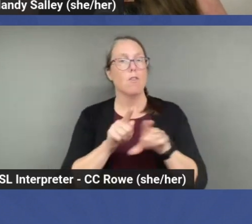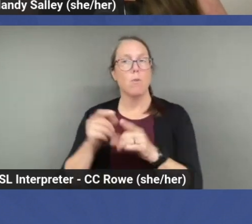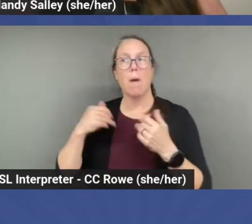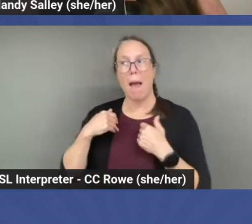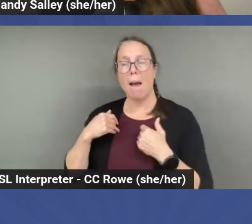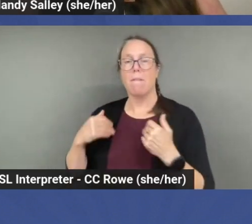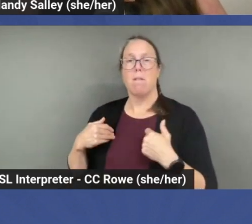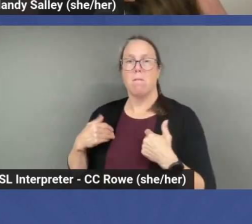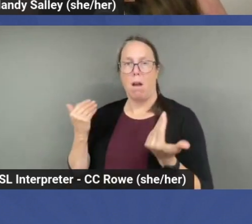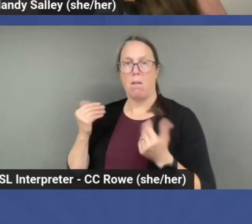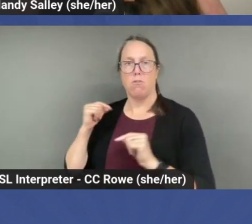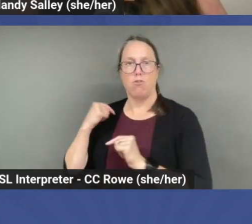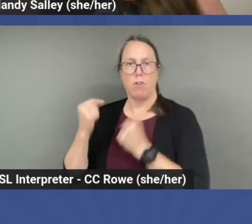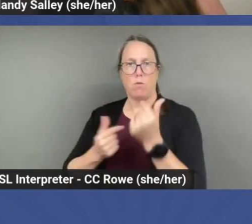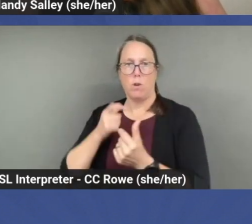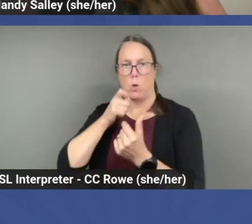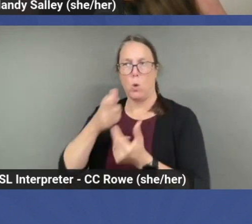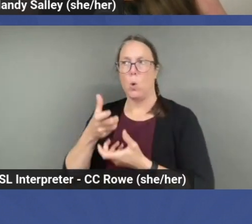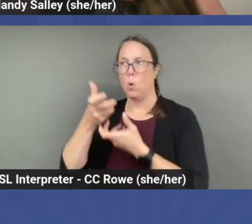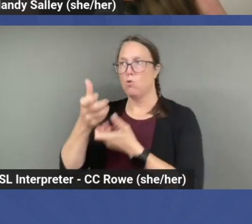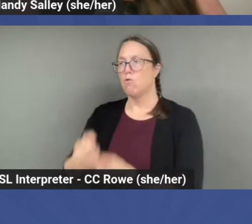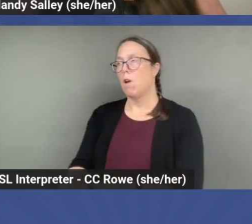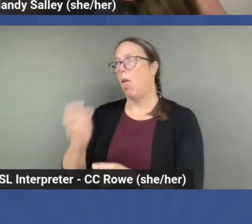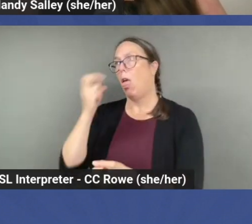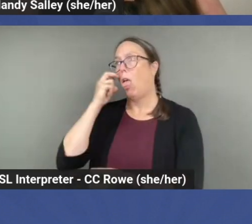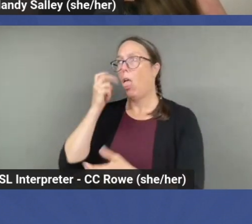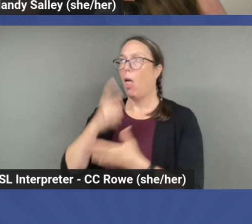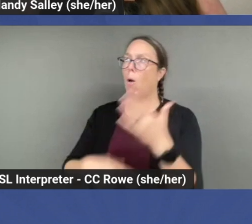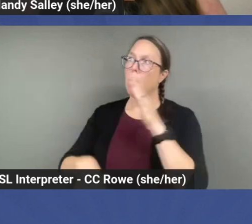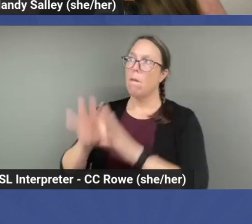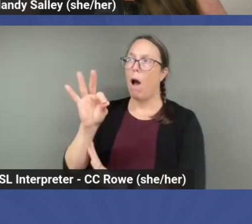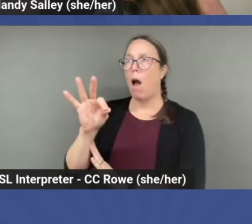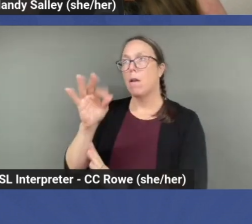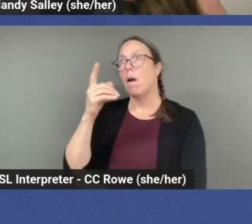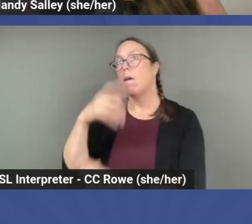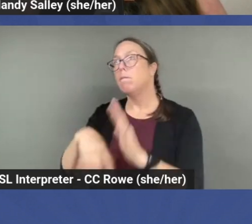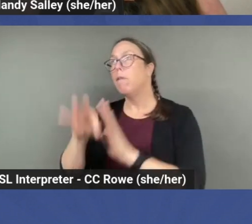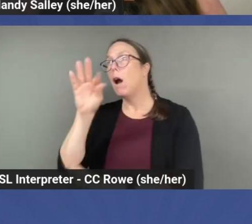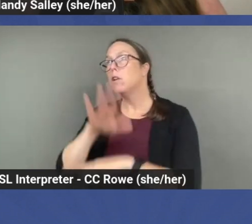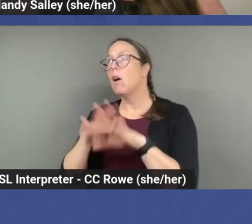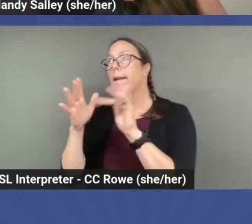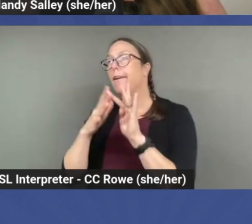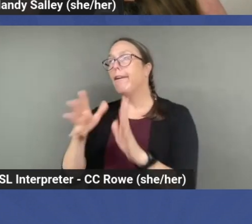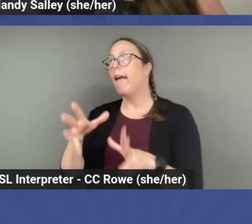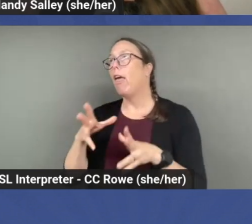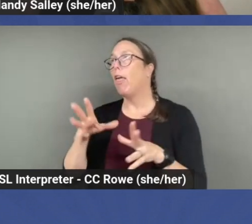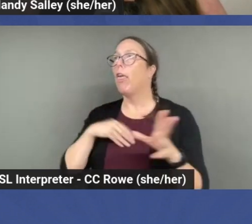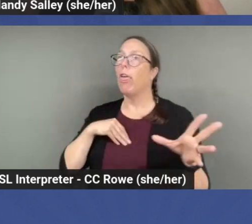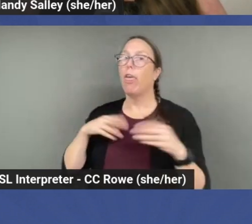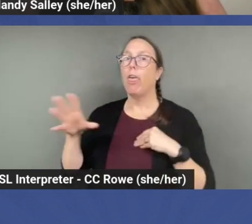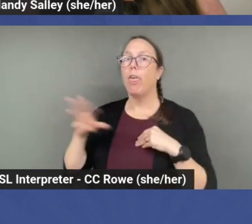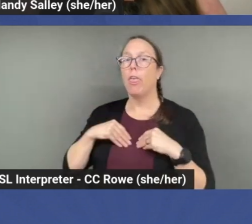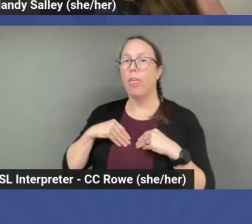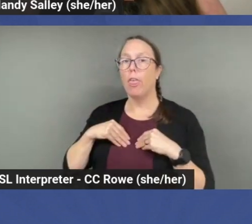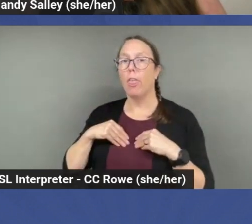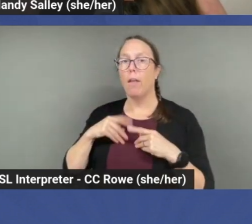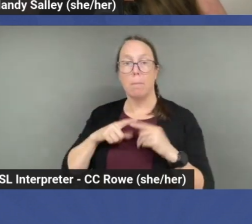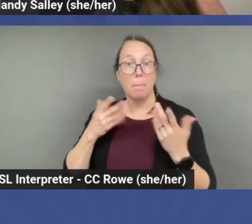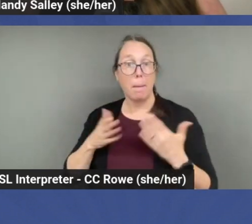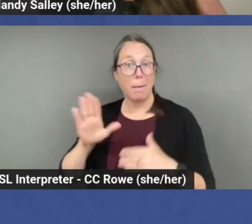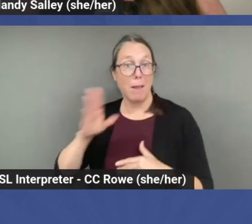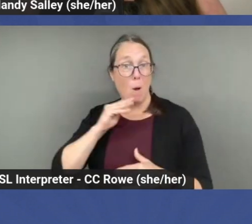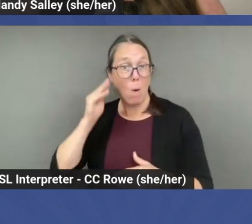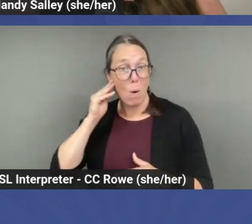young generation who trust blindly what they find on the internet, and maybe within their homes, through